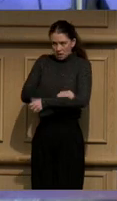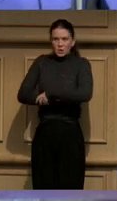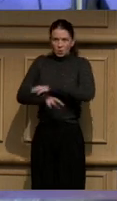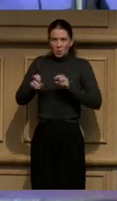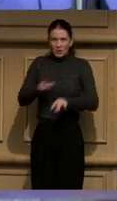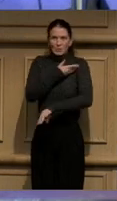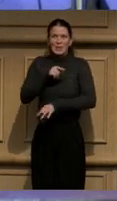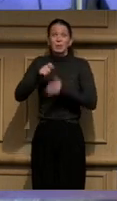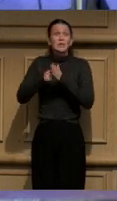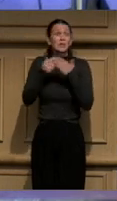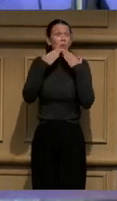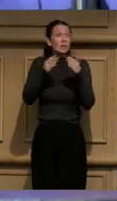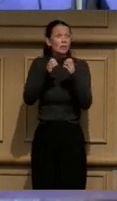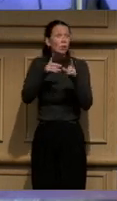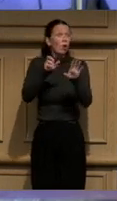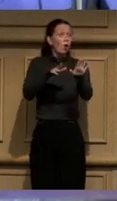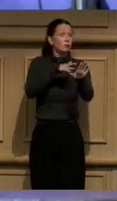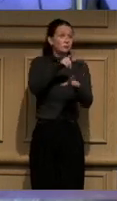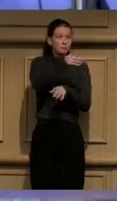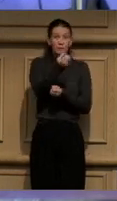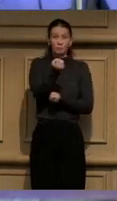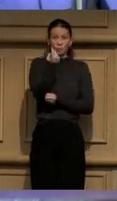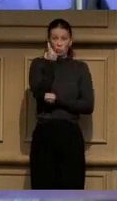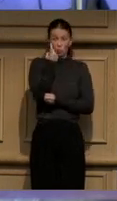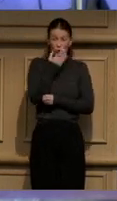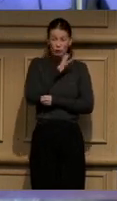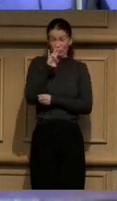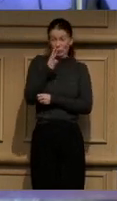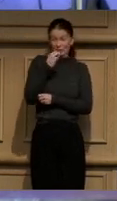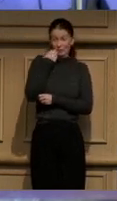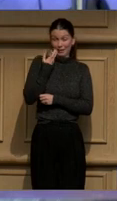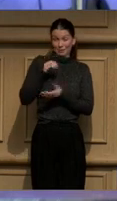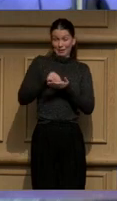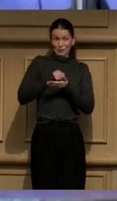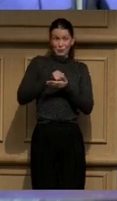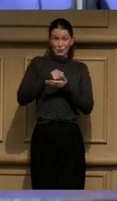thanks, everyone. Oh, Belinda, just very quickly, because we have to go.